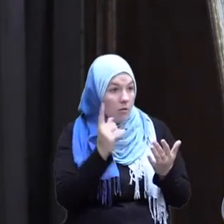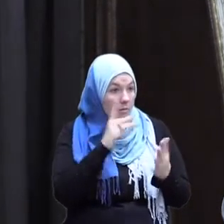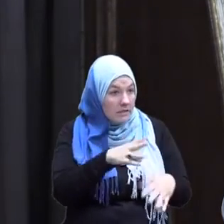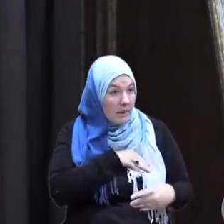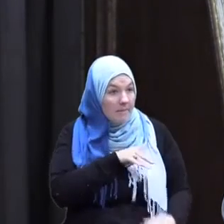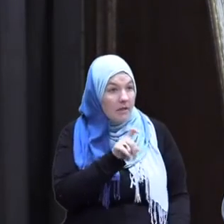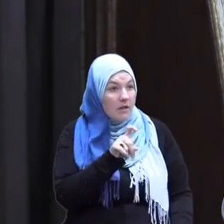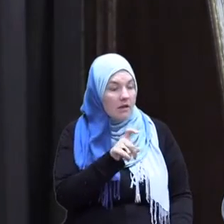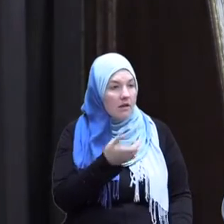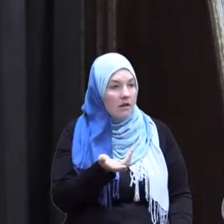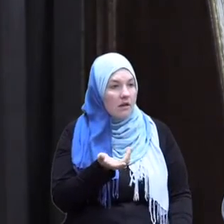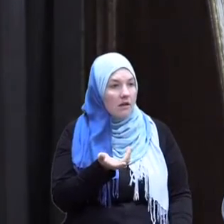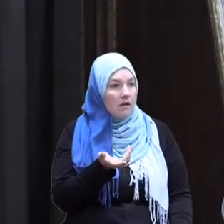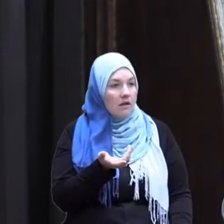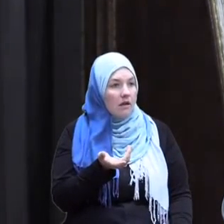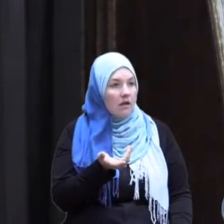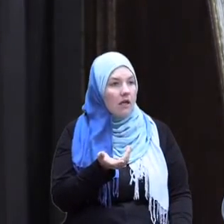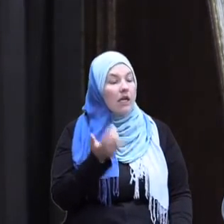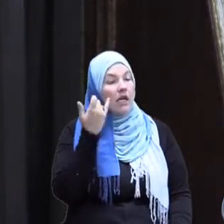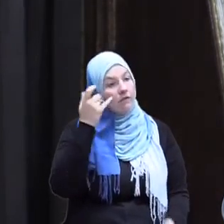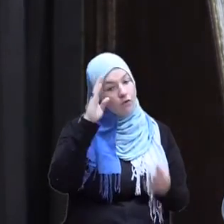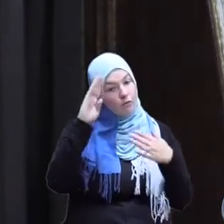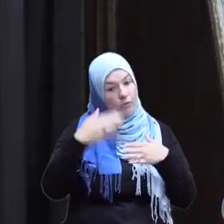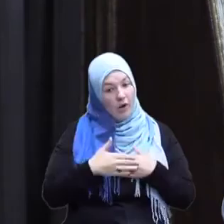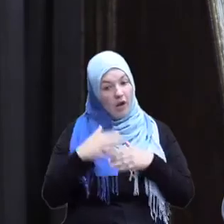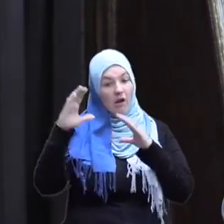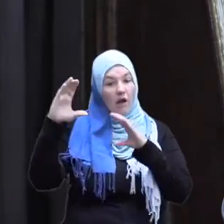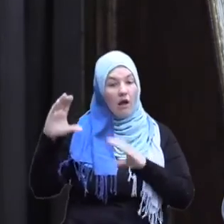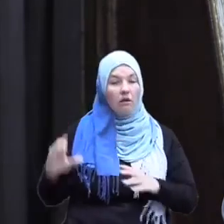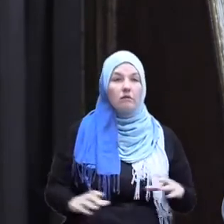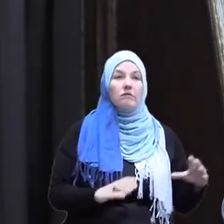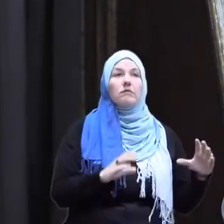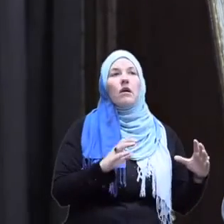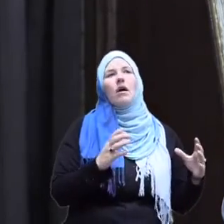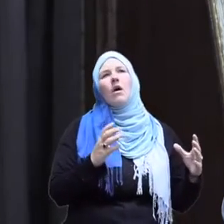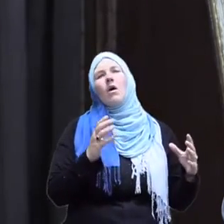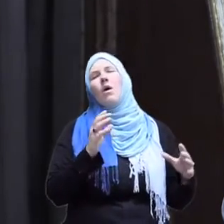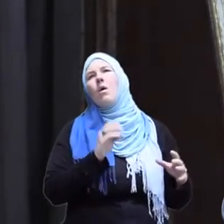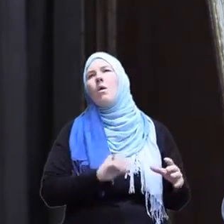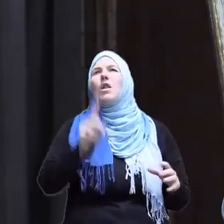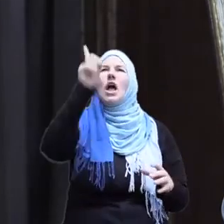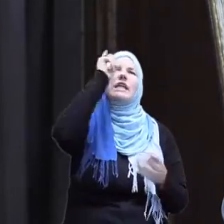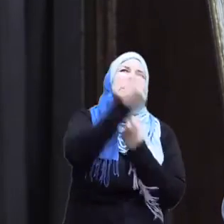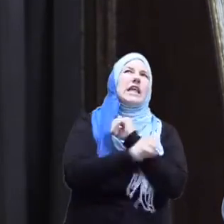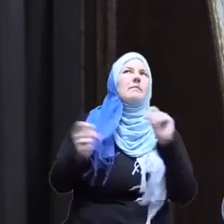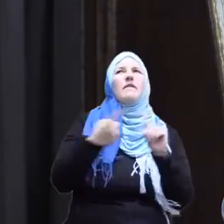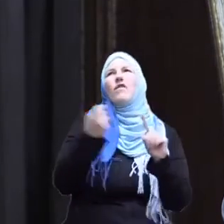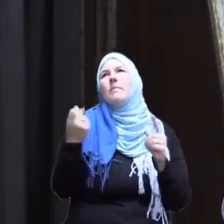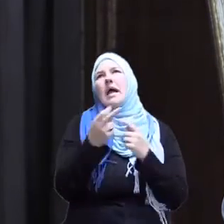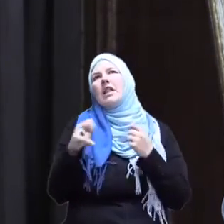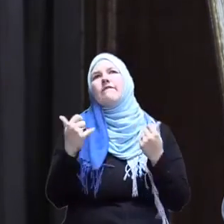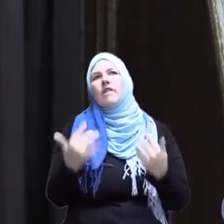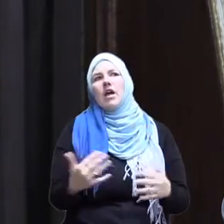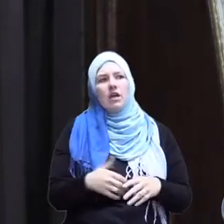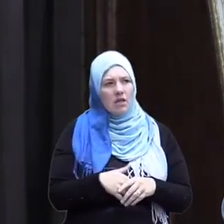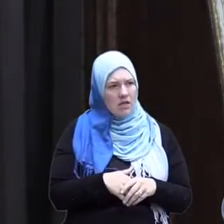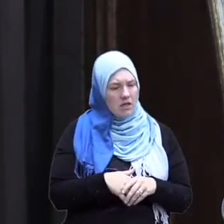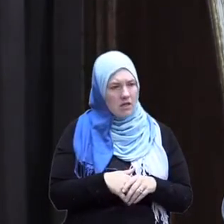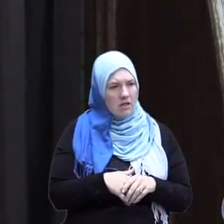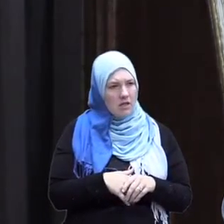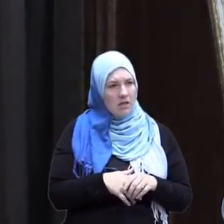If you pray as long as the night goes and say, oh Allah, save me from hellfire, but the day